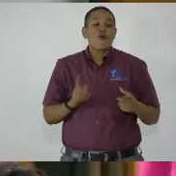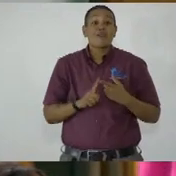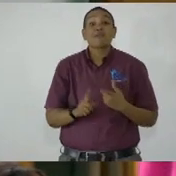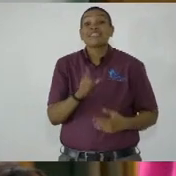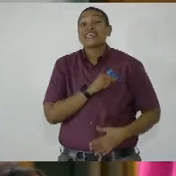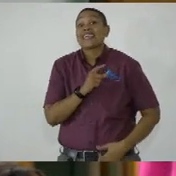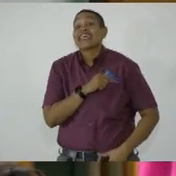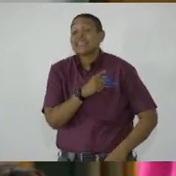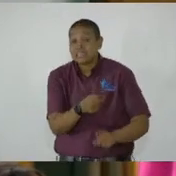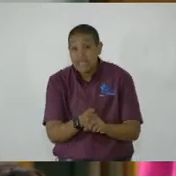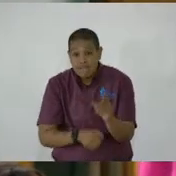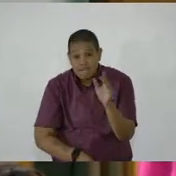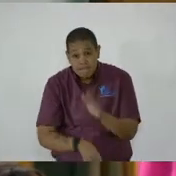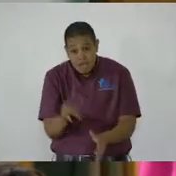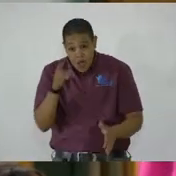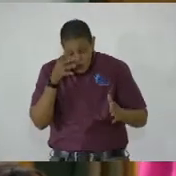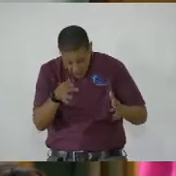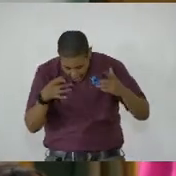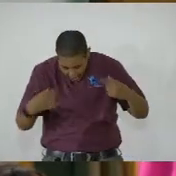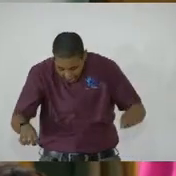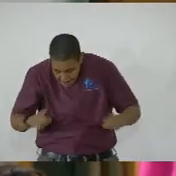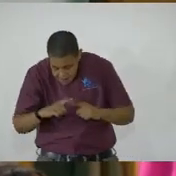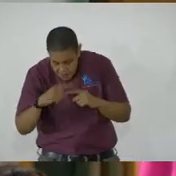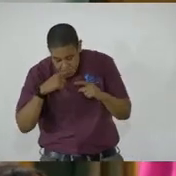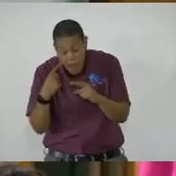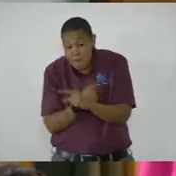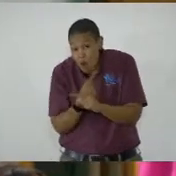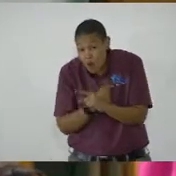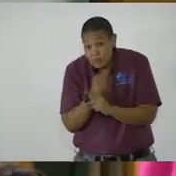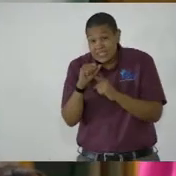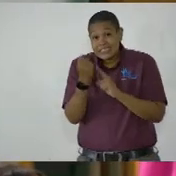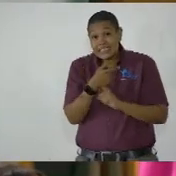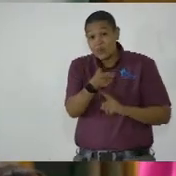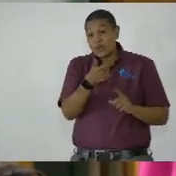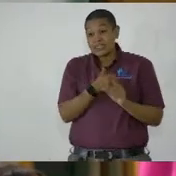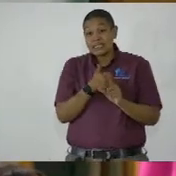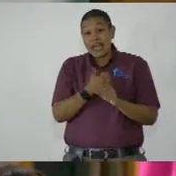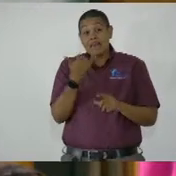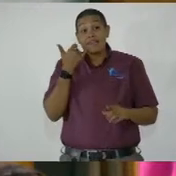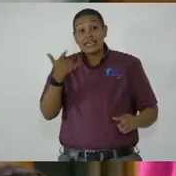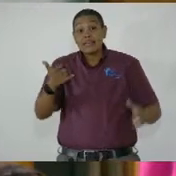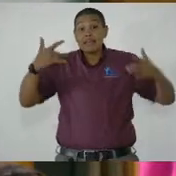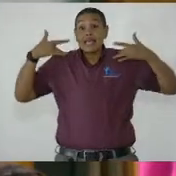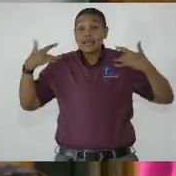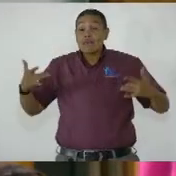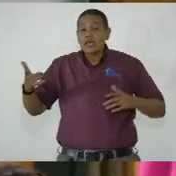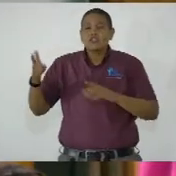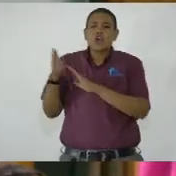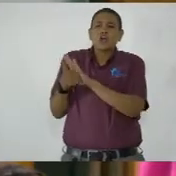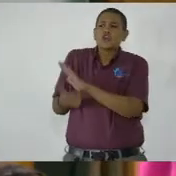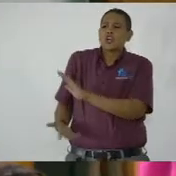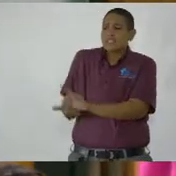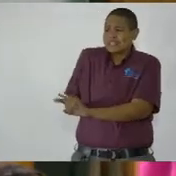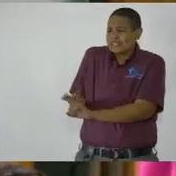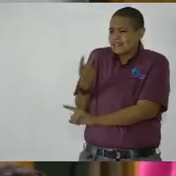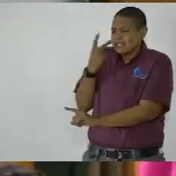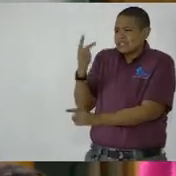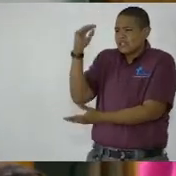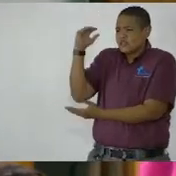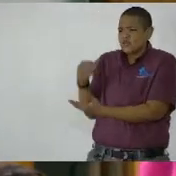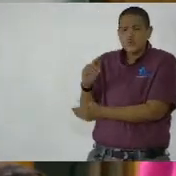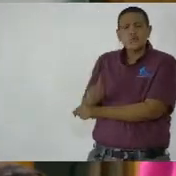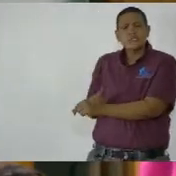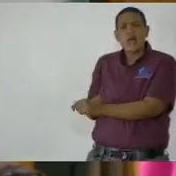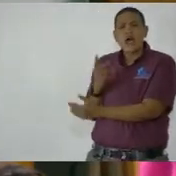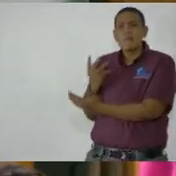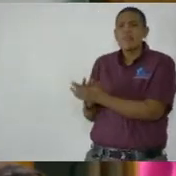verdict was found. But in appropriate cases, even if the defense attorney seeks a reduced sentence,